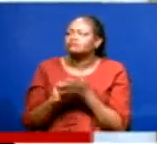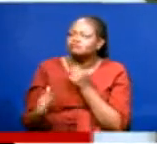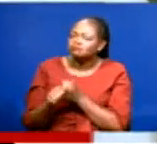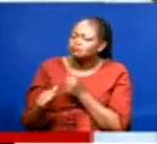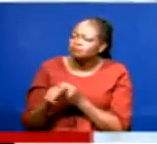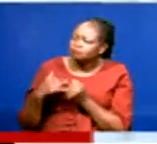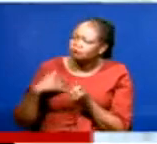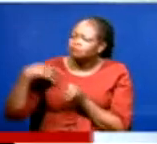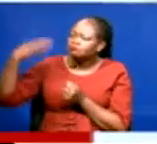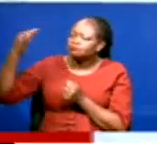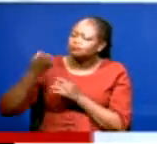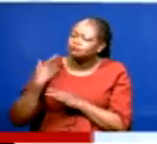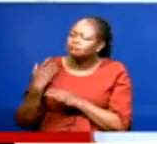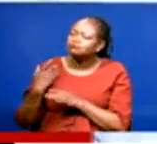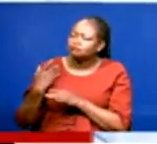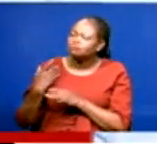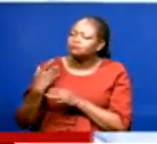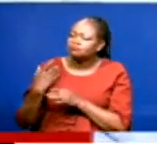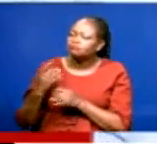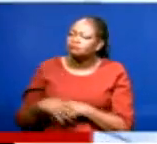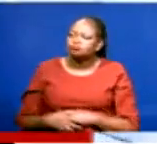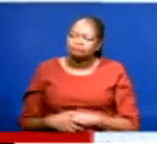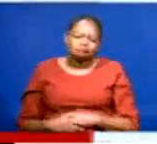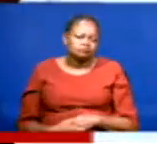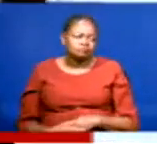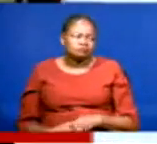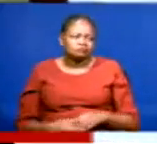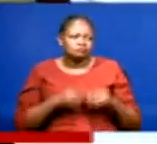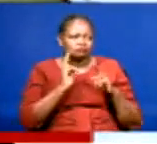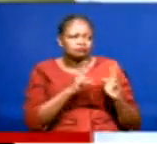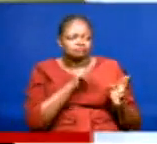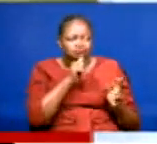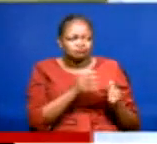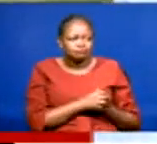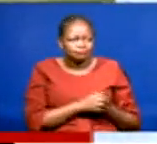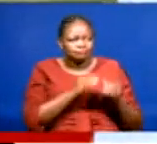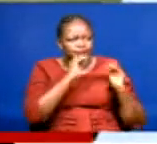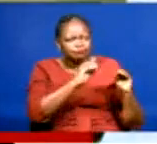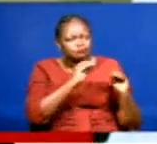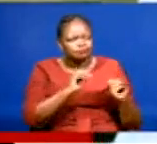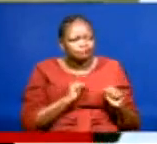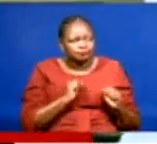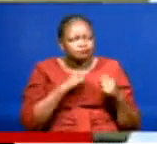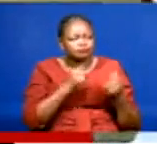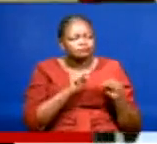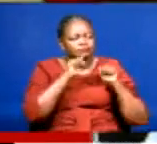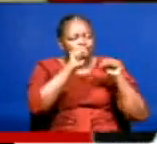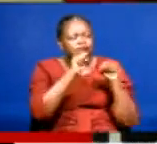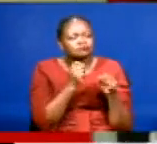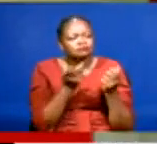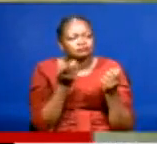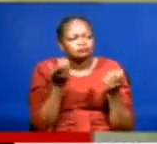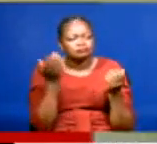ahead, even before they get there? So we normally don't just teach the girls on how to box and it ends